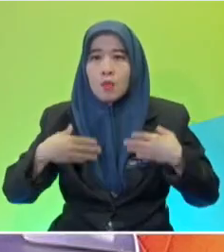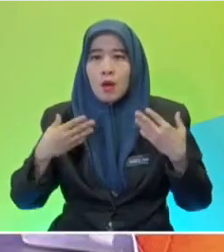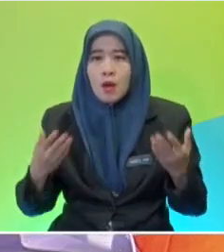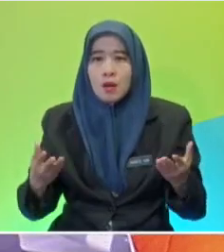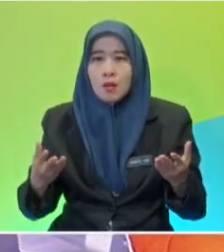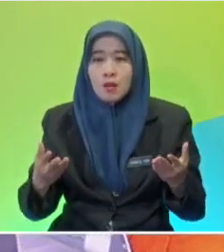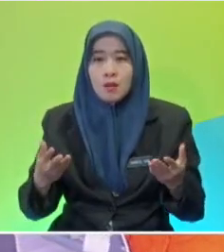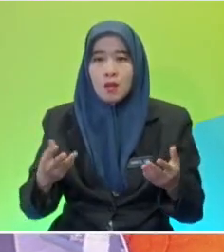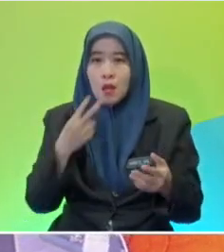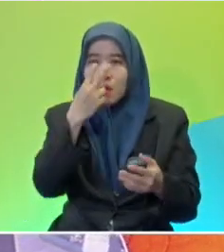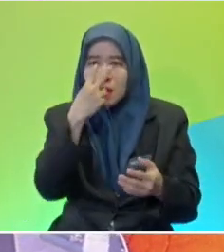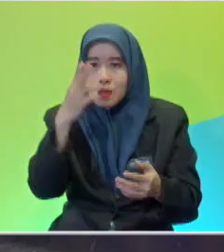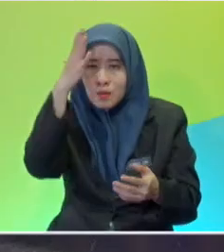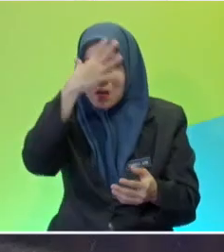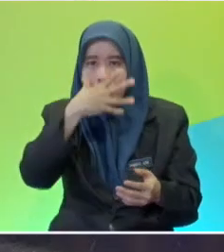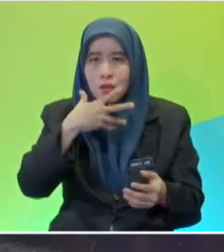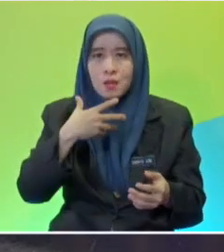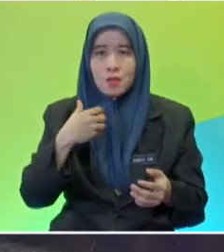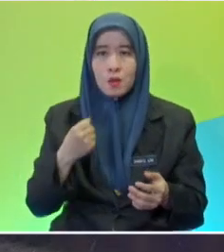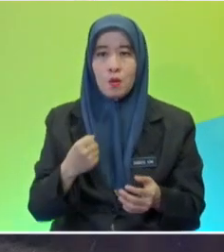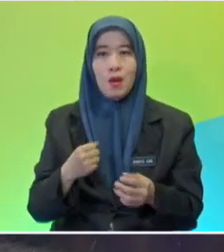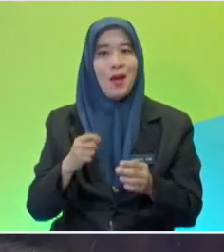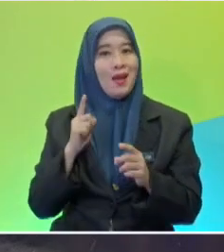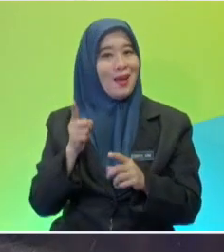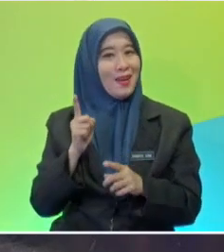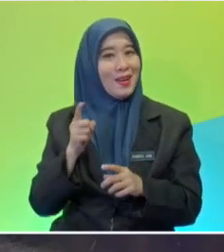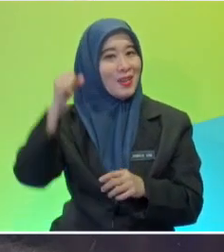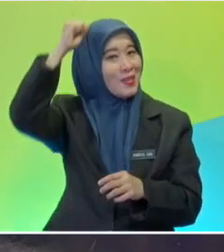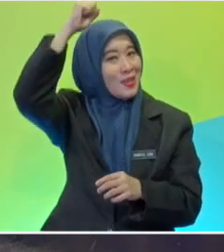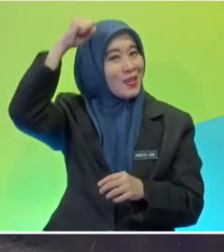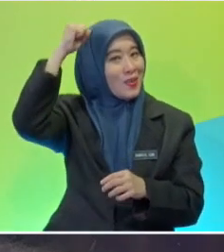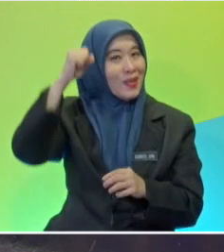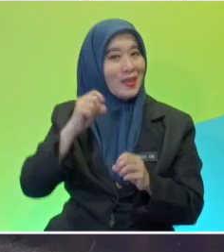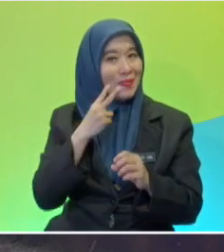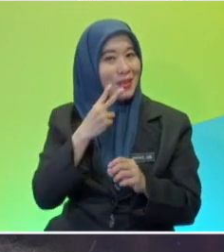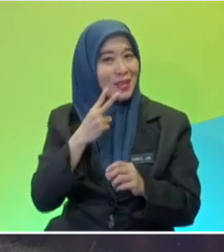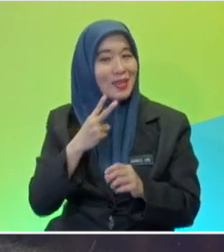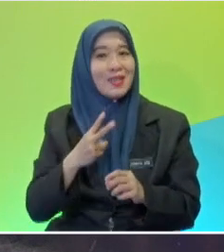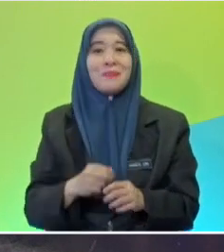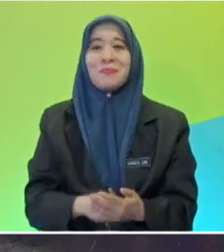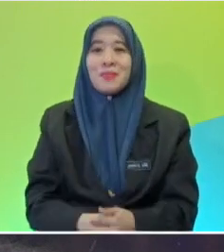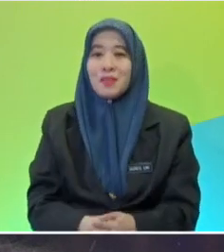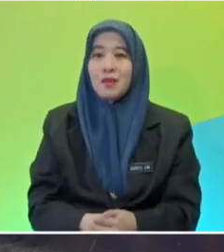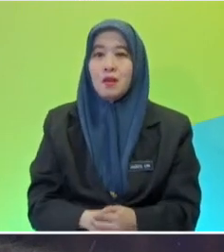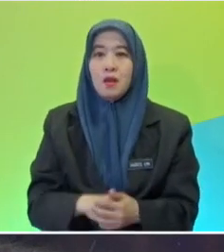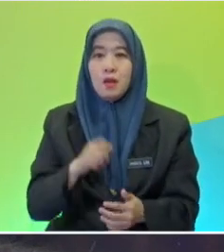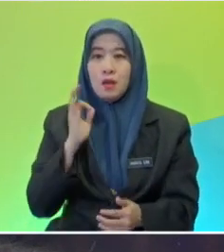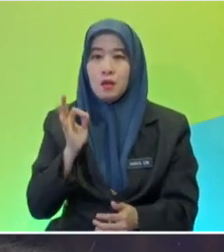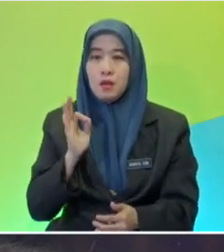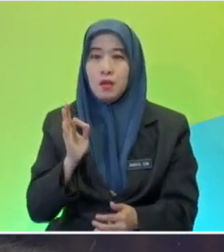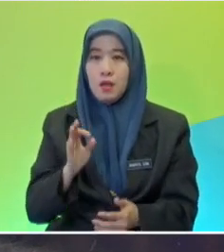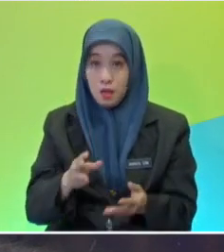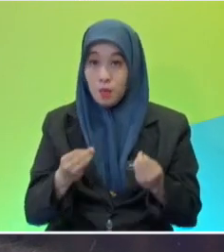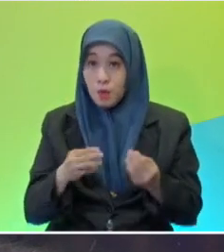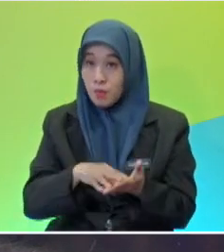so nice! Sean, you are really surprised with that, is it? Yes! Okay, you want to learn